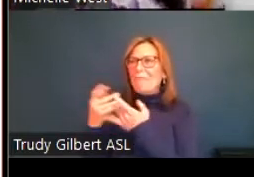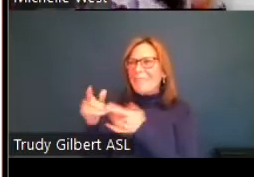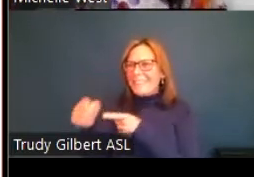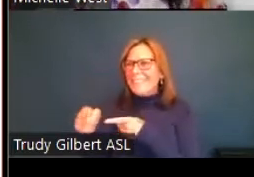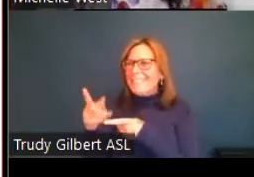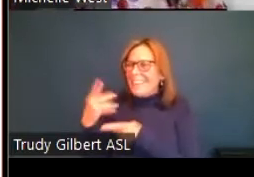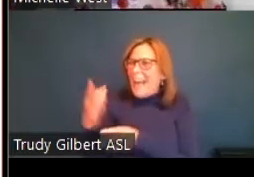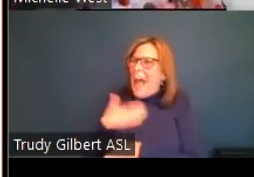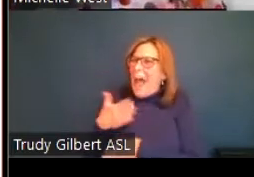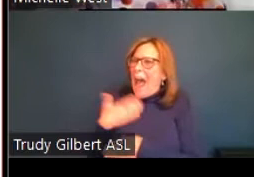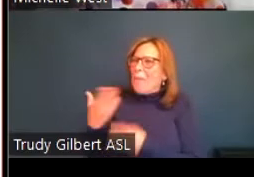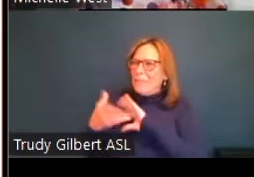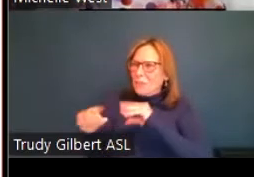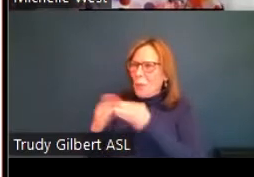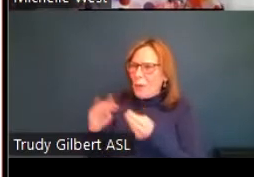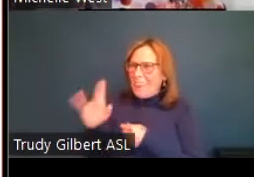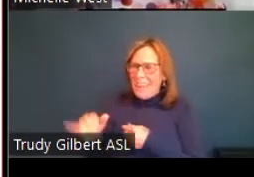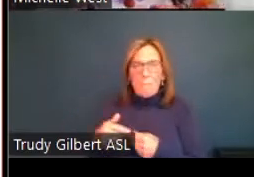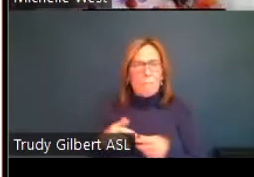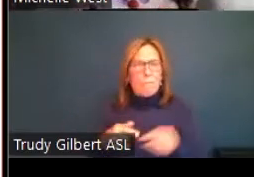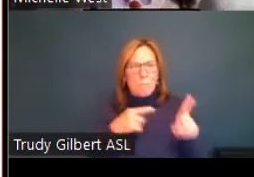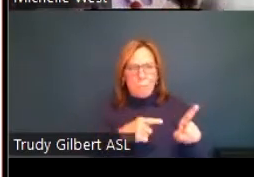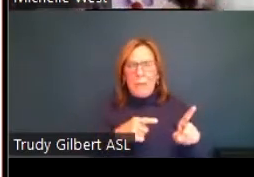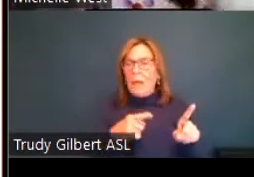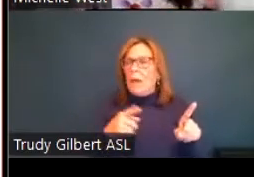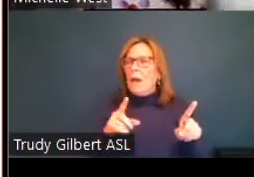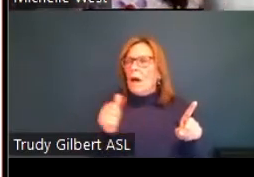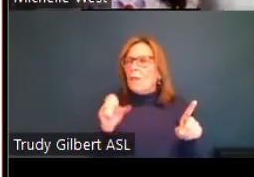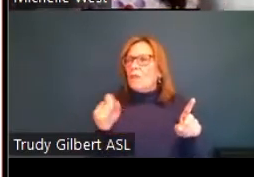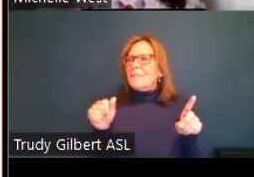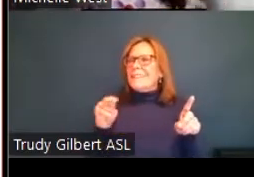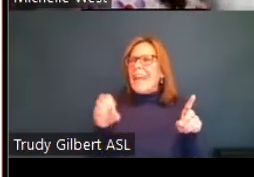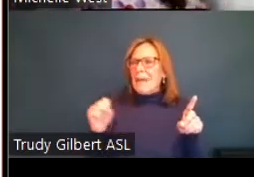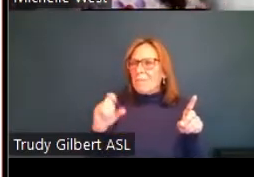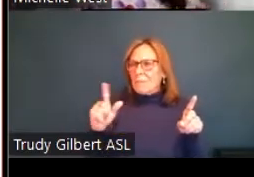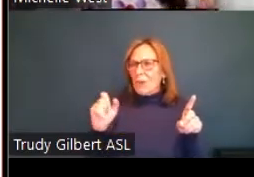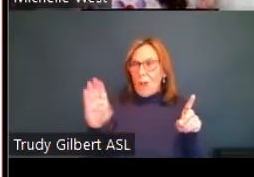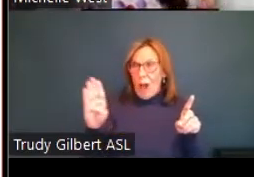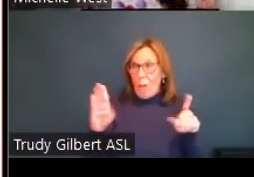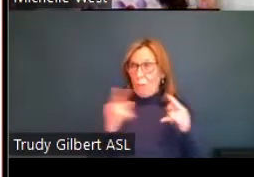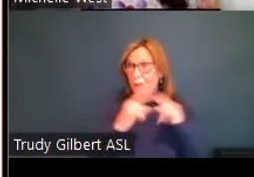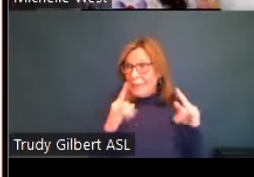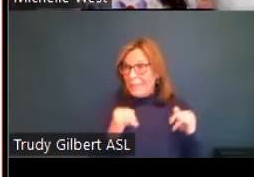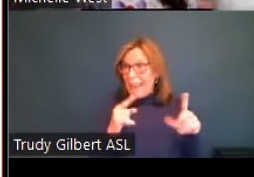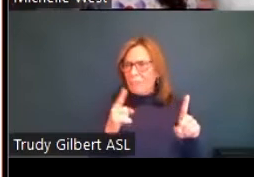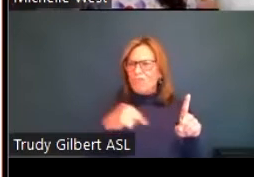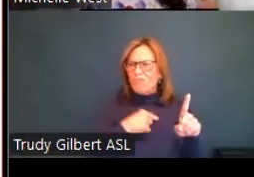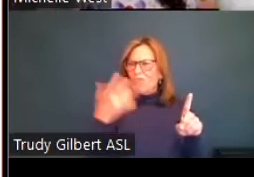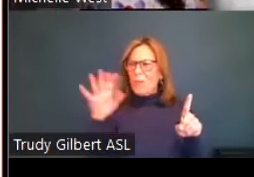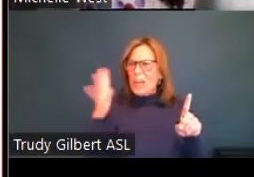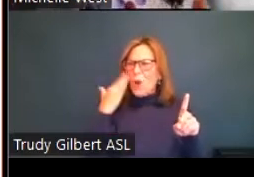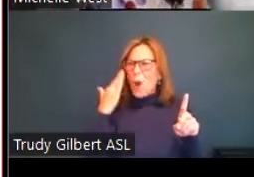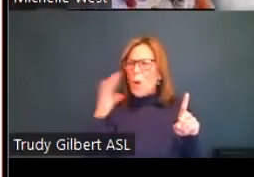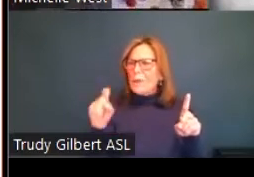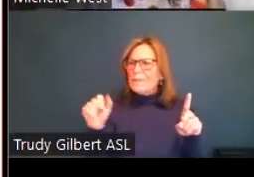All right. And this one, Sam's Club with a tent. you know, we know Sam's Club, so they have a lot of